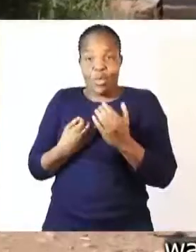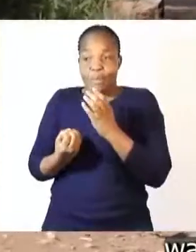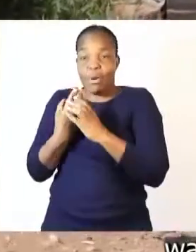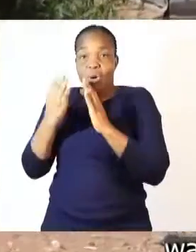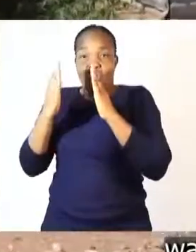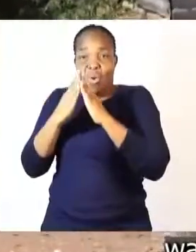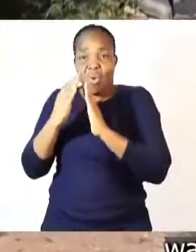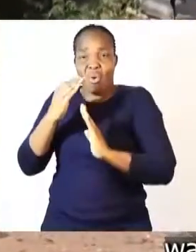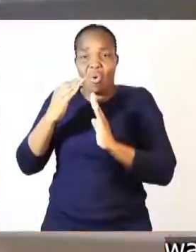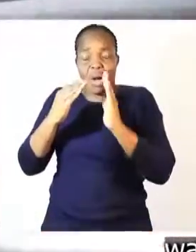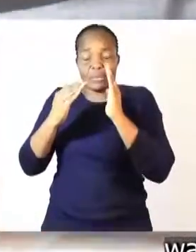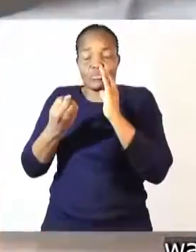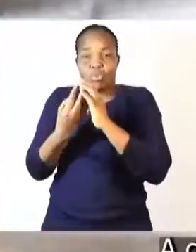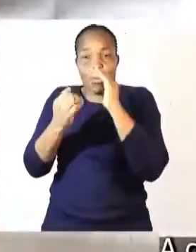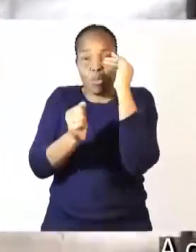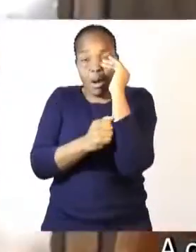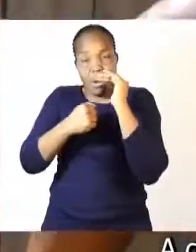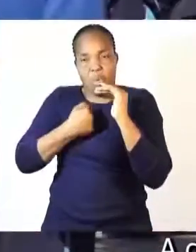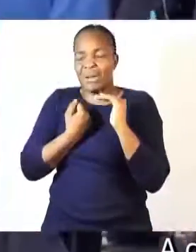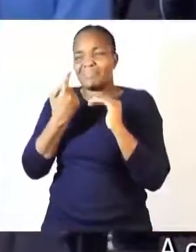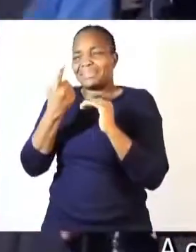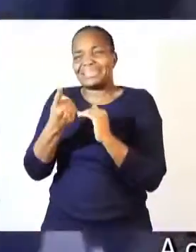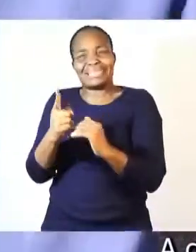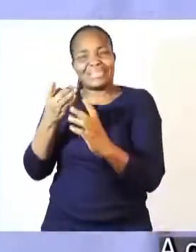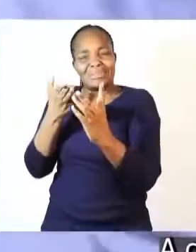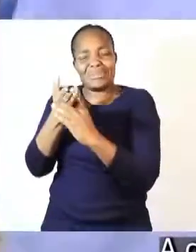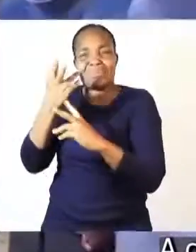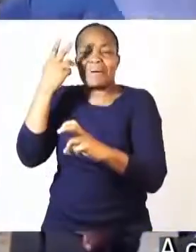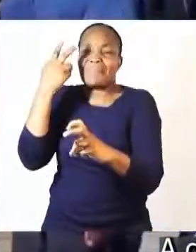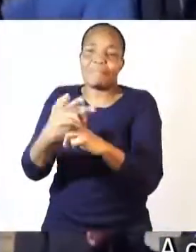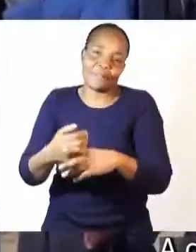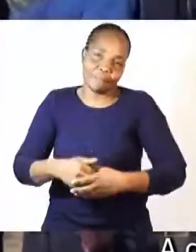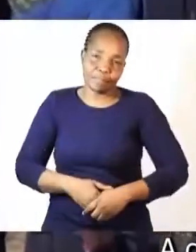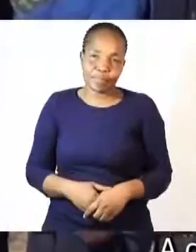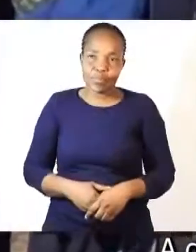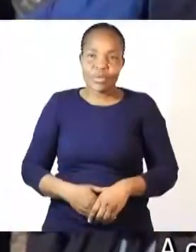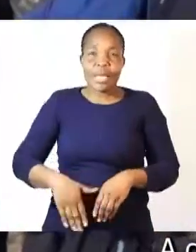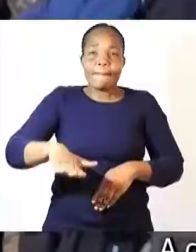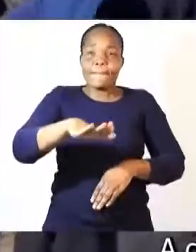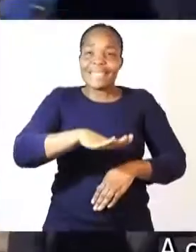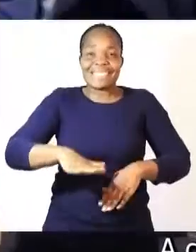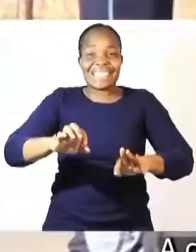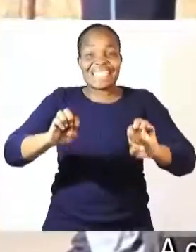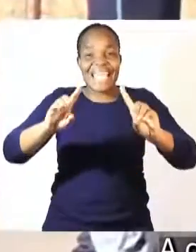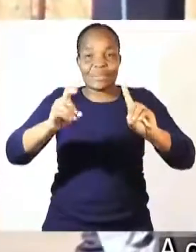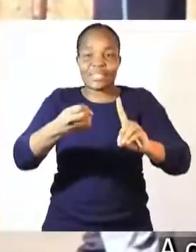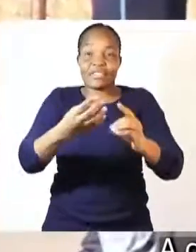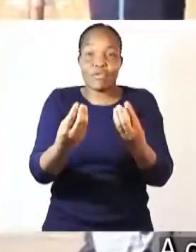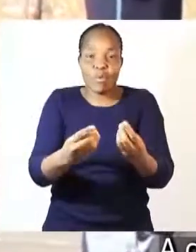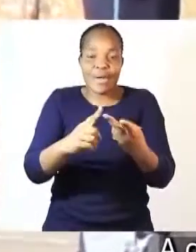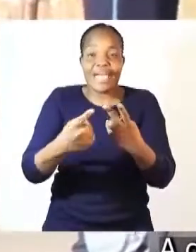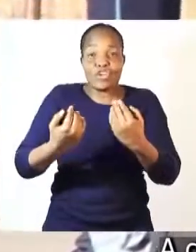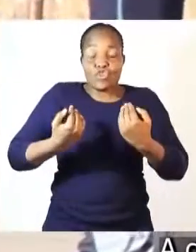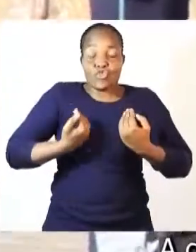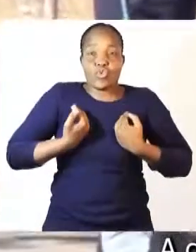toilets, which are not even disability friendly. A quality basic education gives children and the youth the much needed